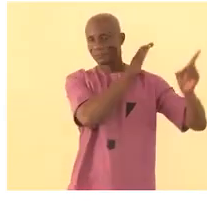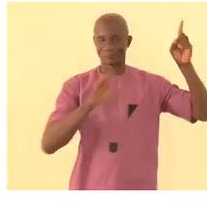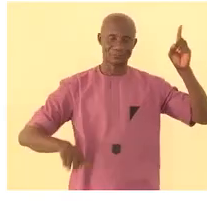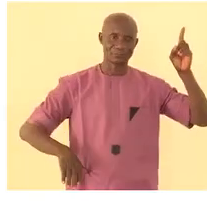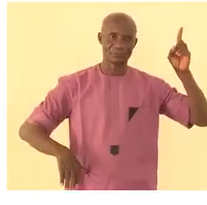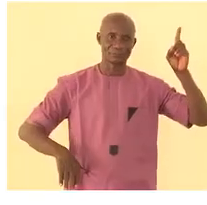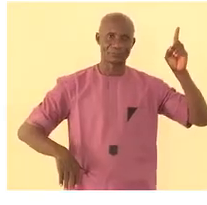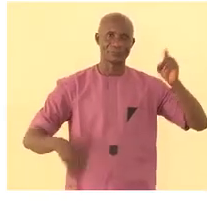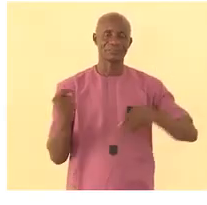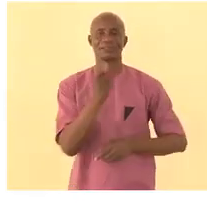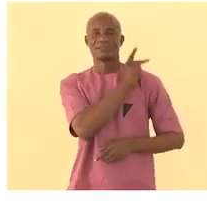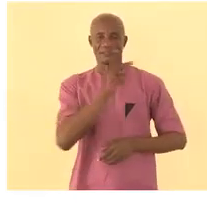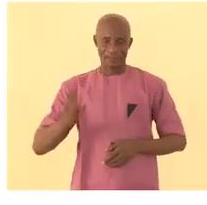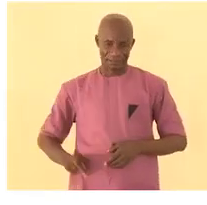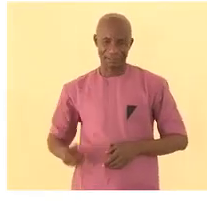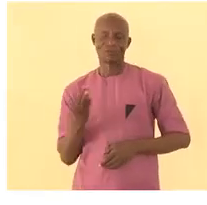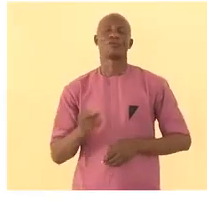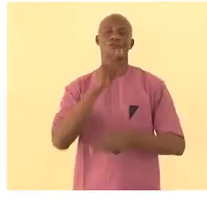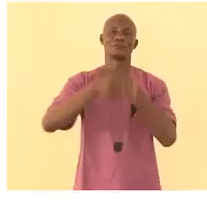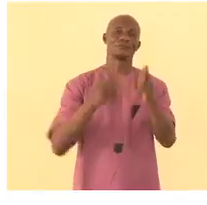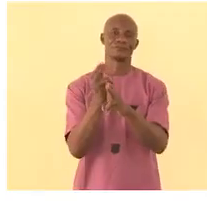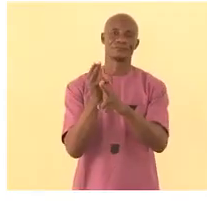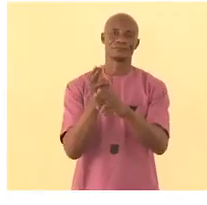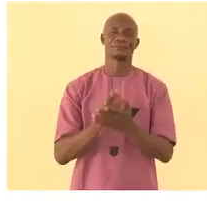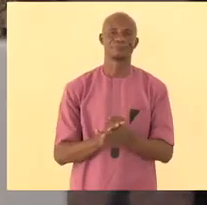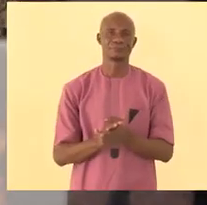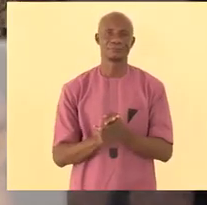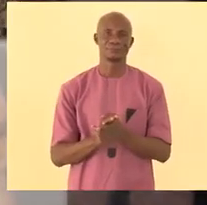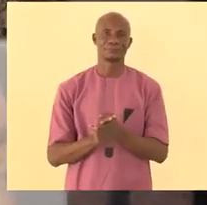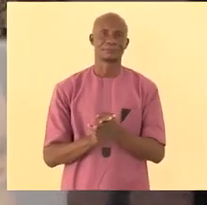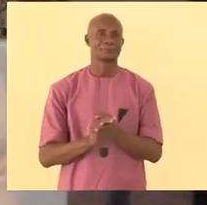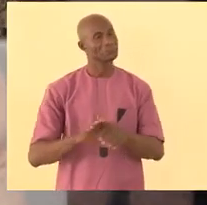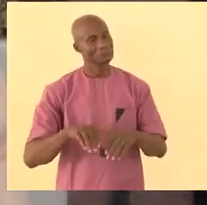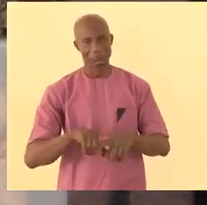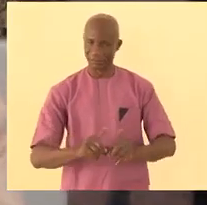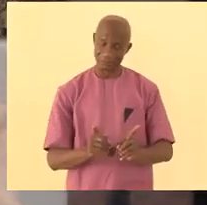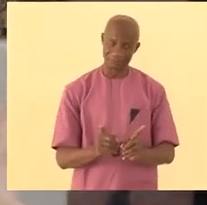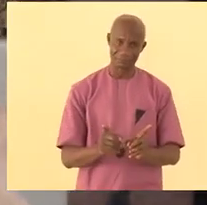Jesus Christ, the King of the universe.